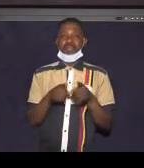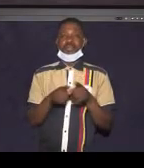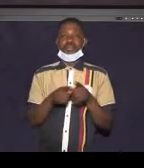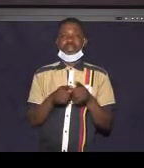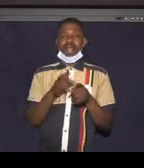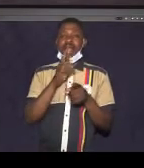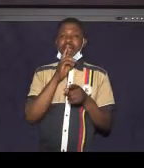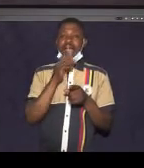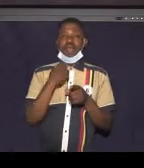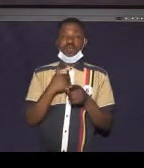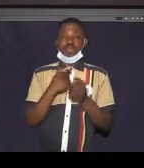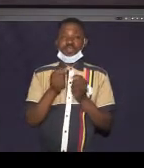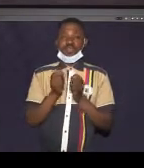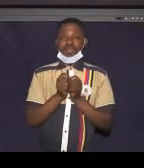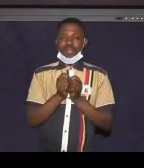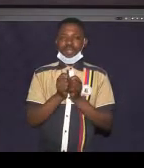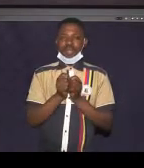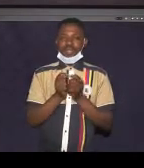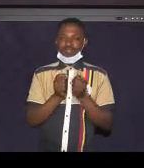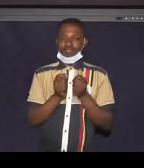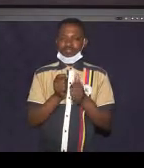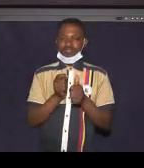we together? Good.